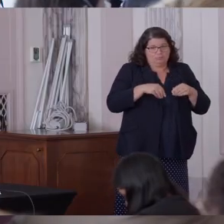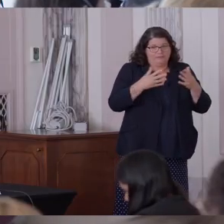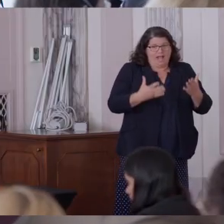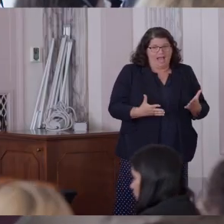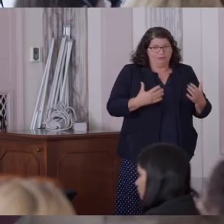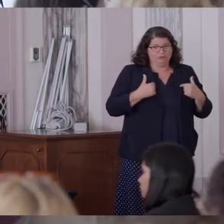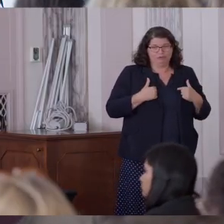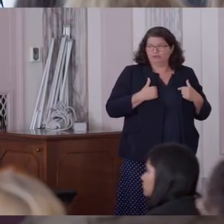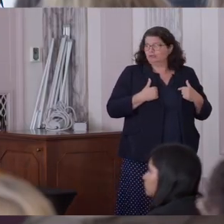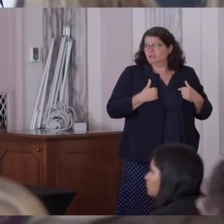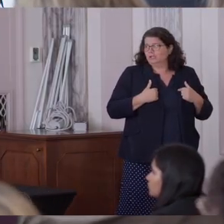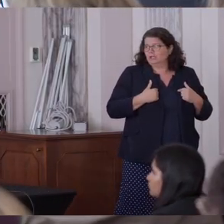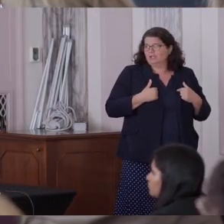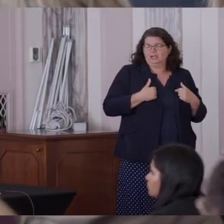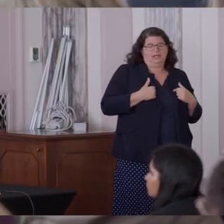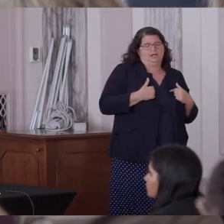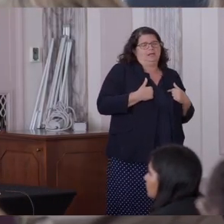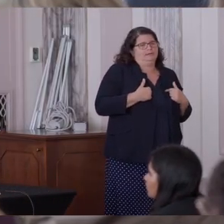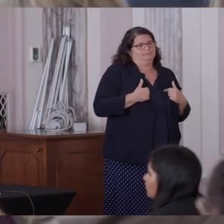high on the list of